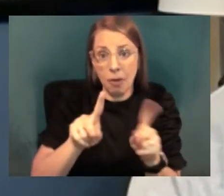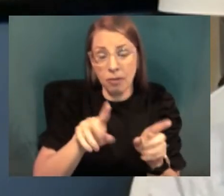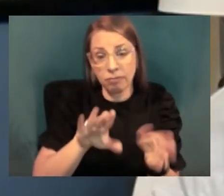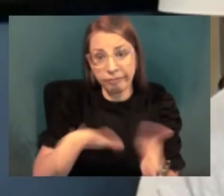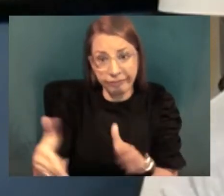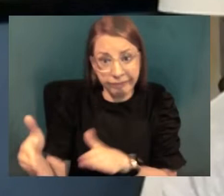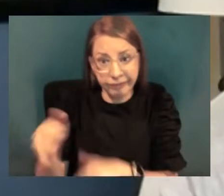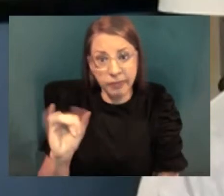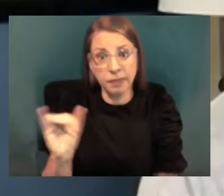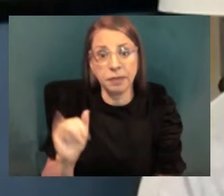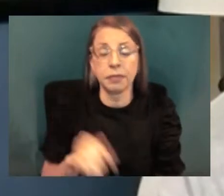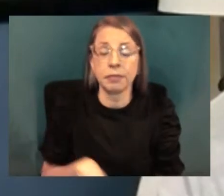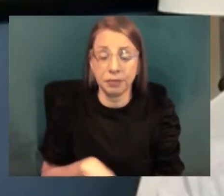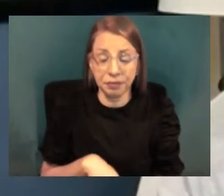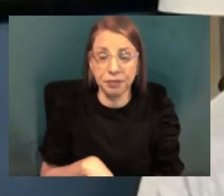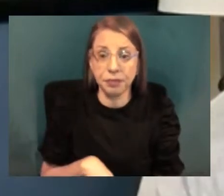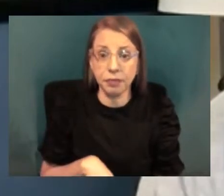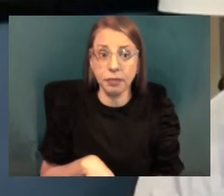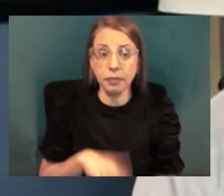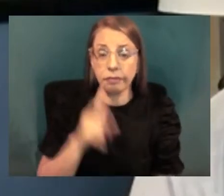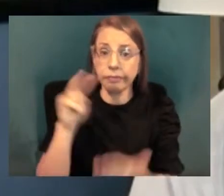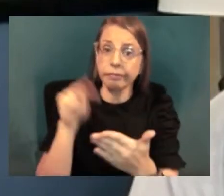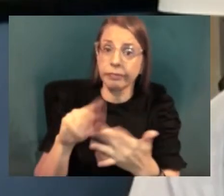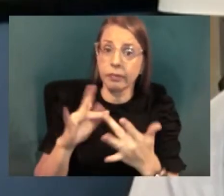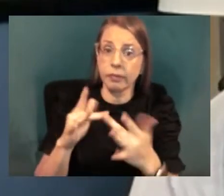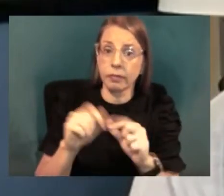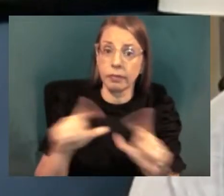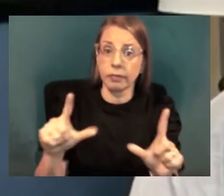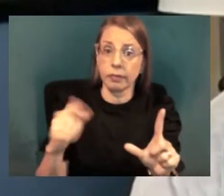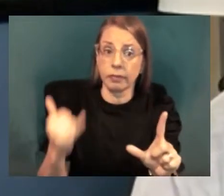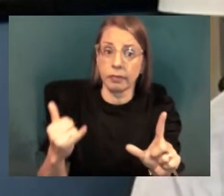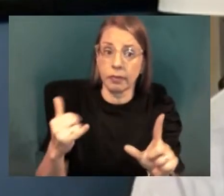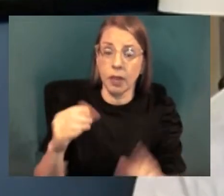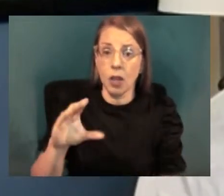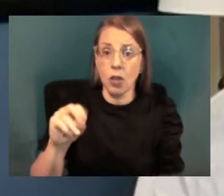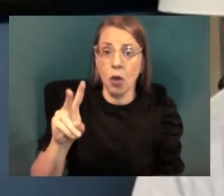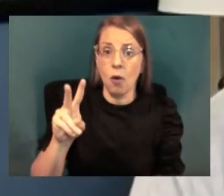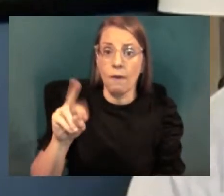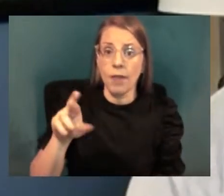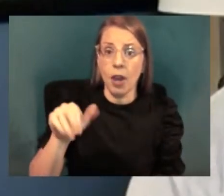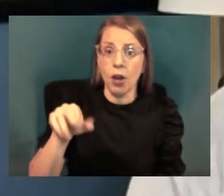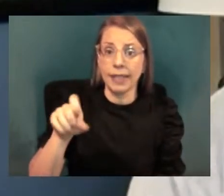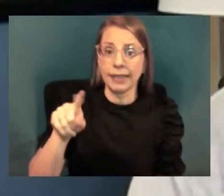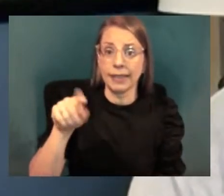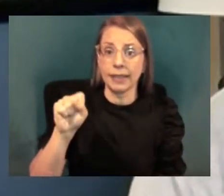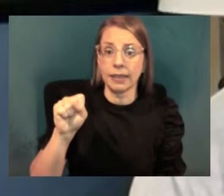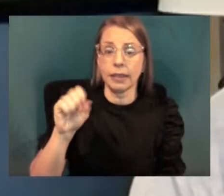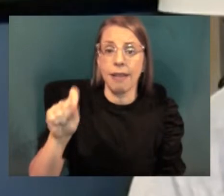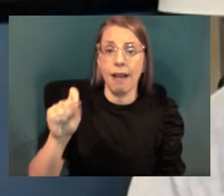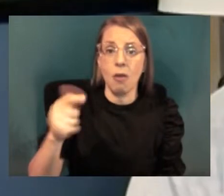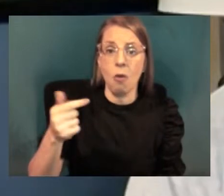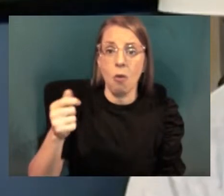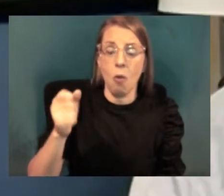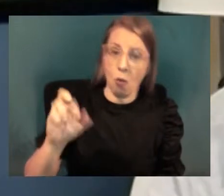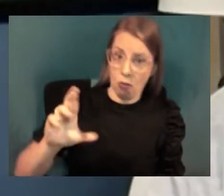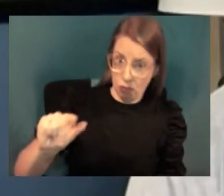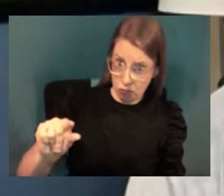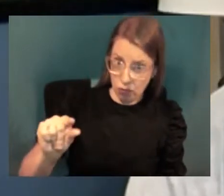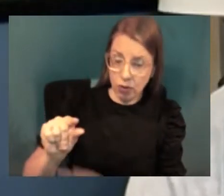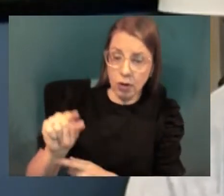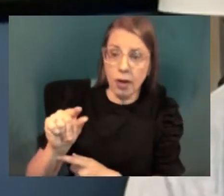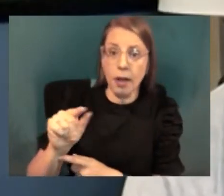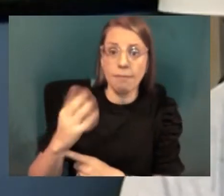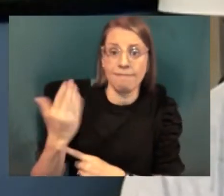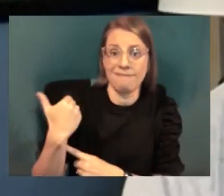area. Just looking on a website today, covariants.org, looking back in late May, in Kansas